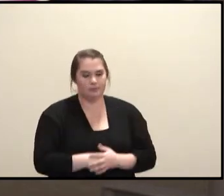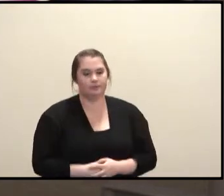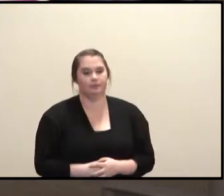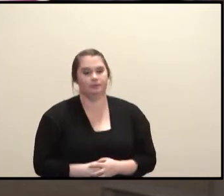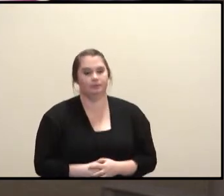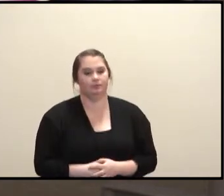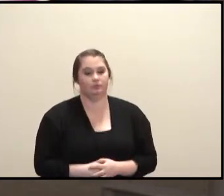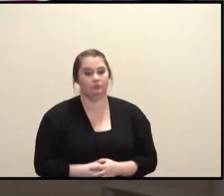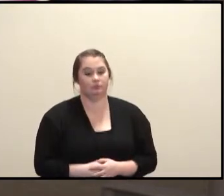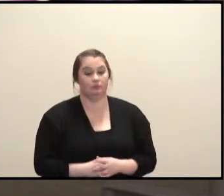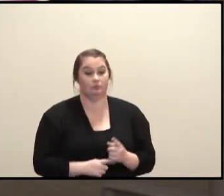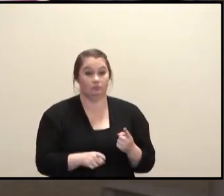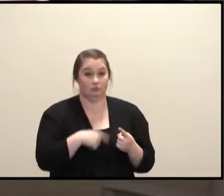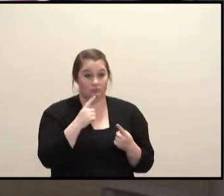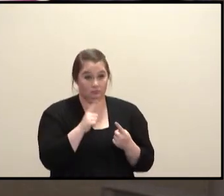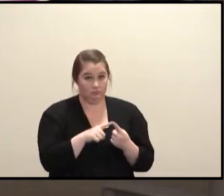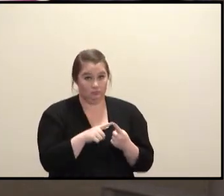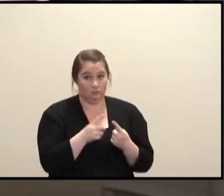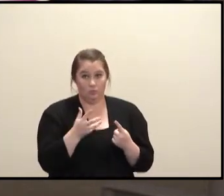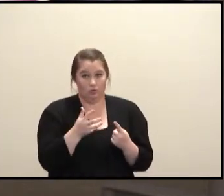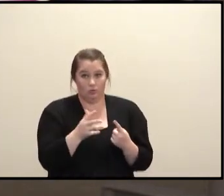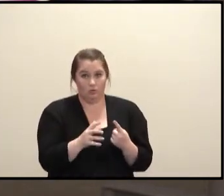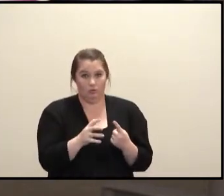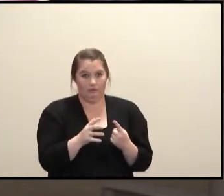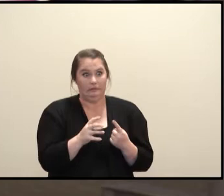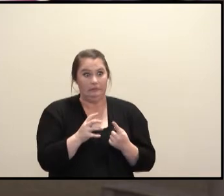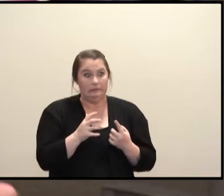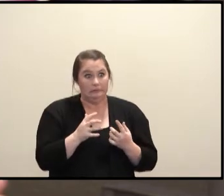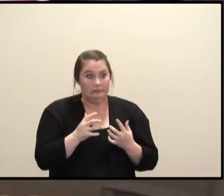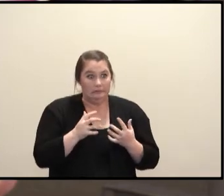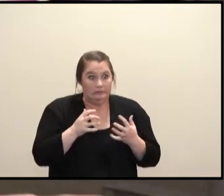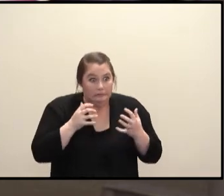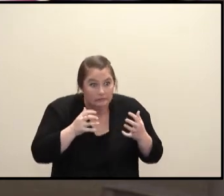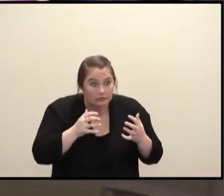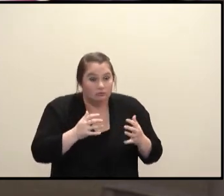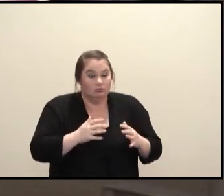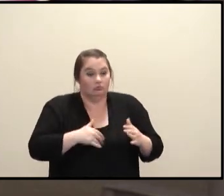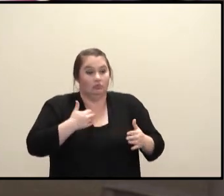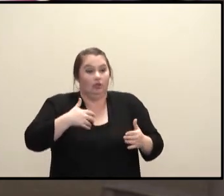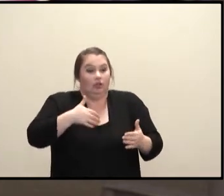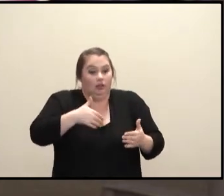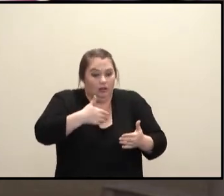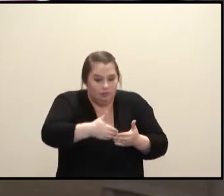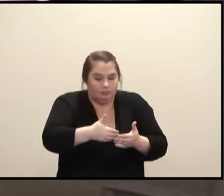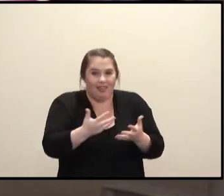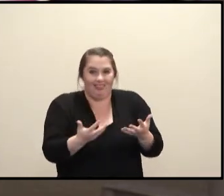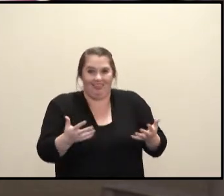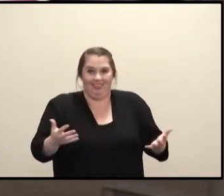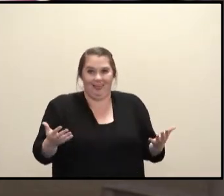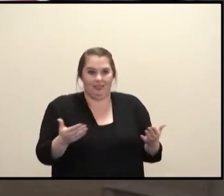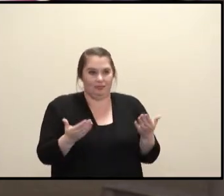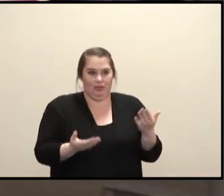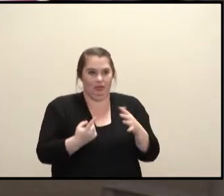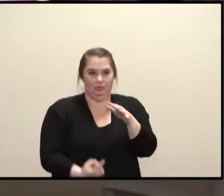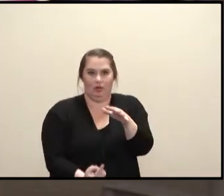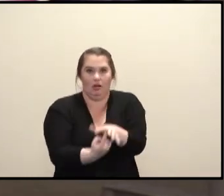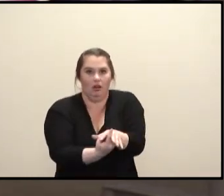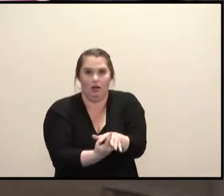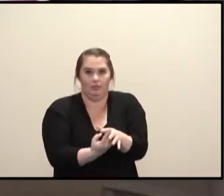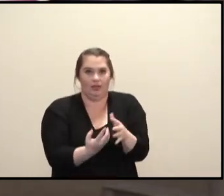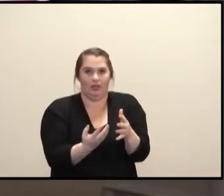For one thing, we don't want to cut ourselves too short on having time allowed for things to come up that we may not